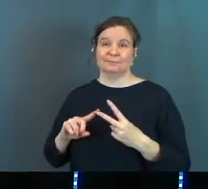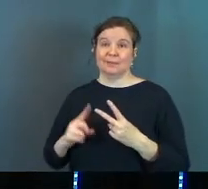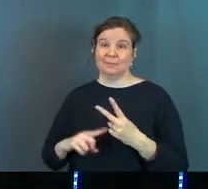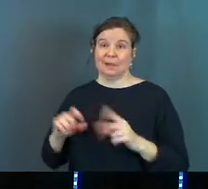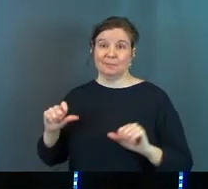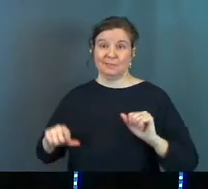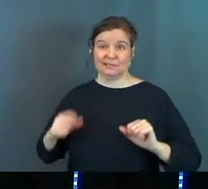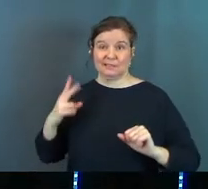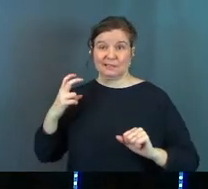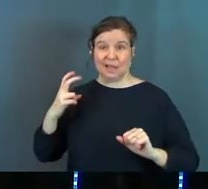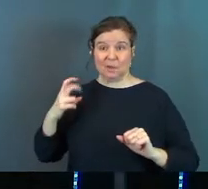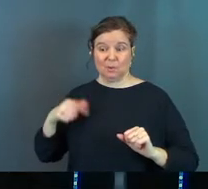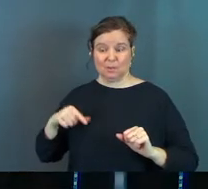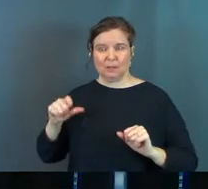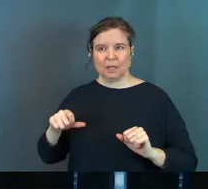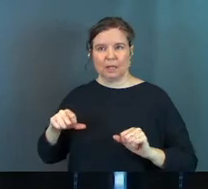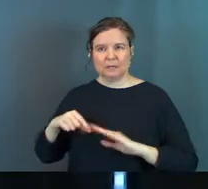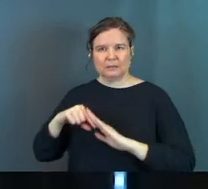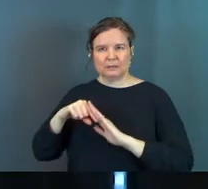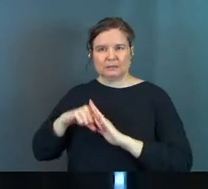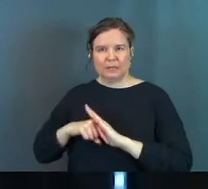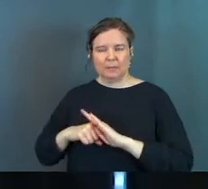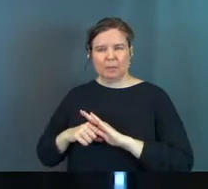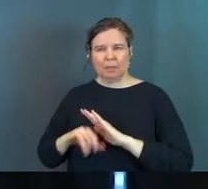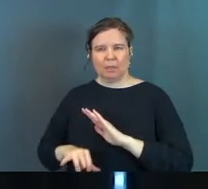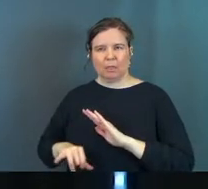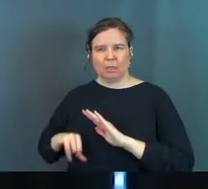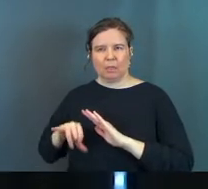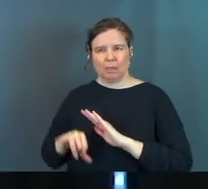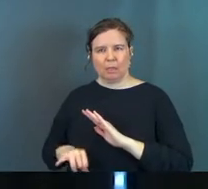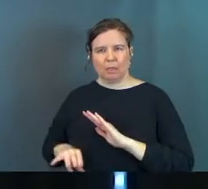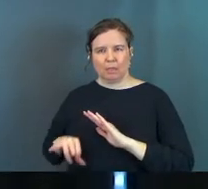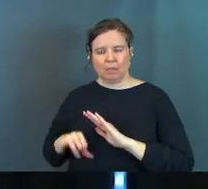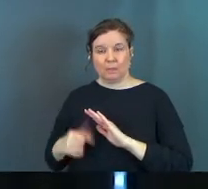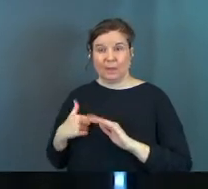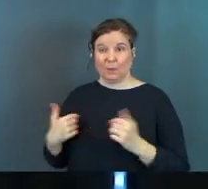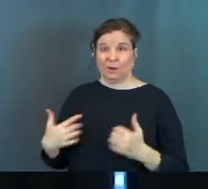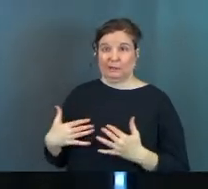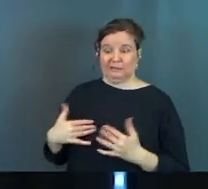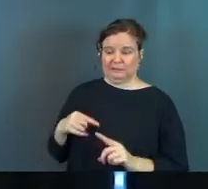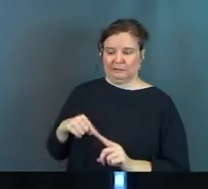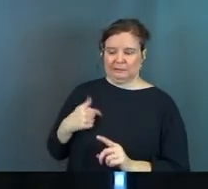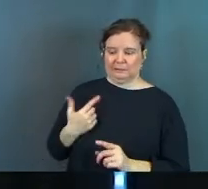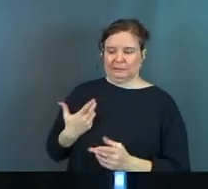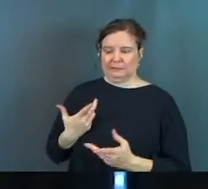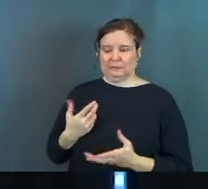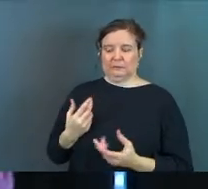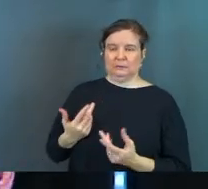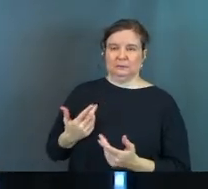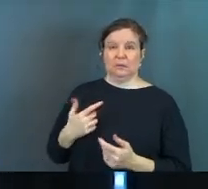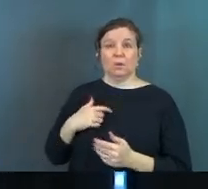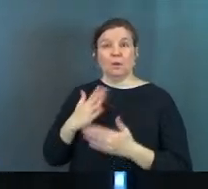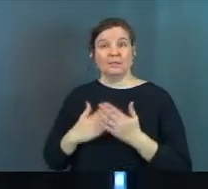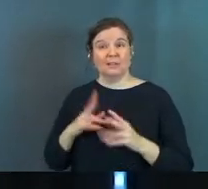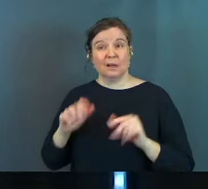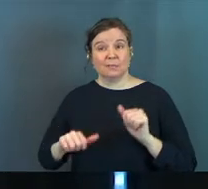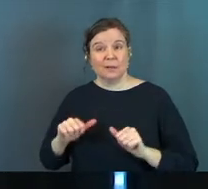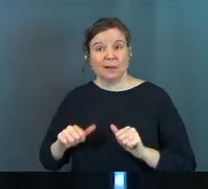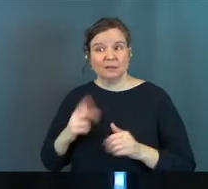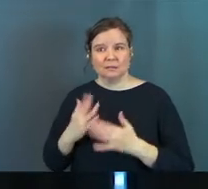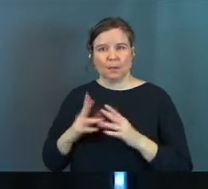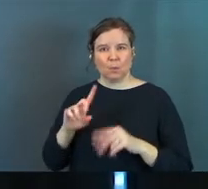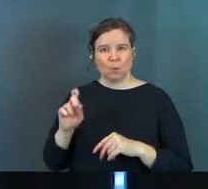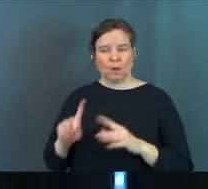our doubts can be this deeper lingering thing that we're afraid of. And we can have certain doubts and